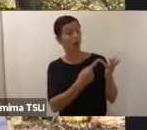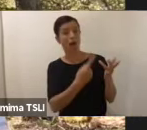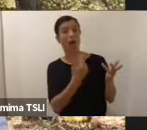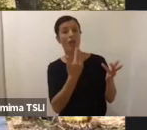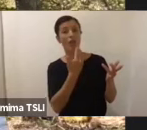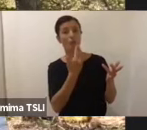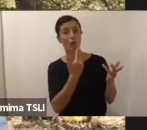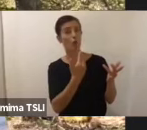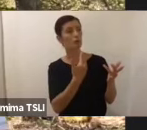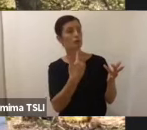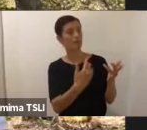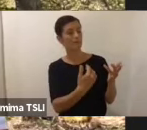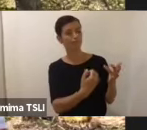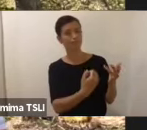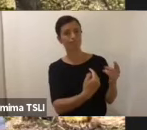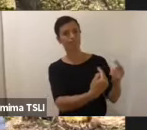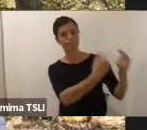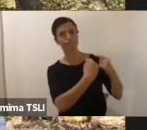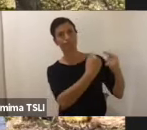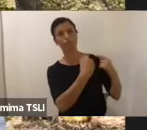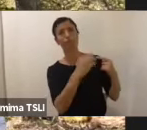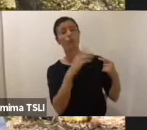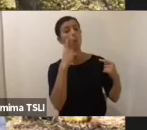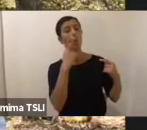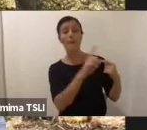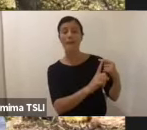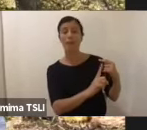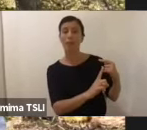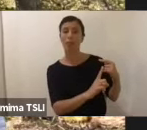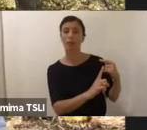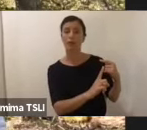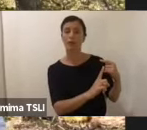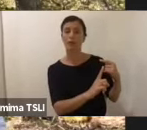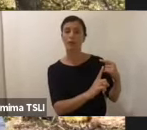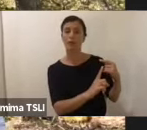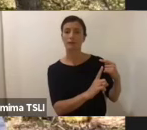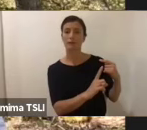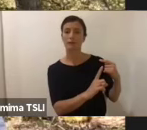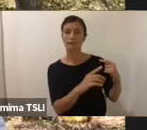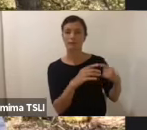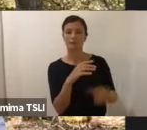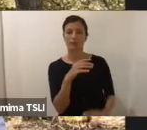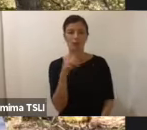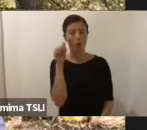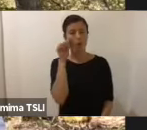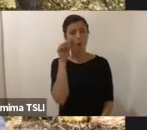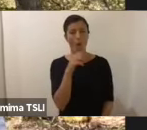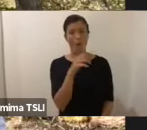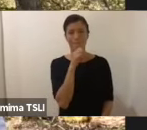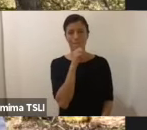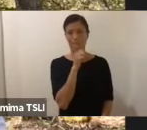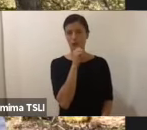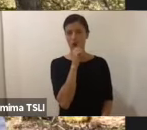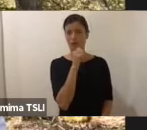sort of brought in a way brought me in you know like i don't want to say like masculinity at a young age is a weird thing but in a lot of ways that